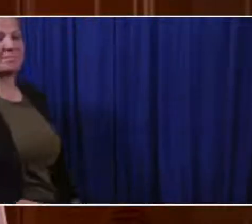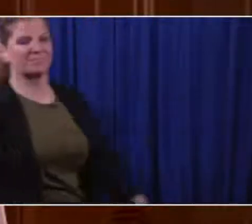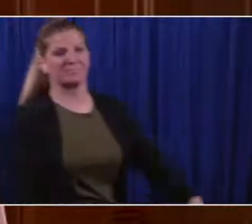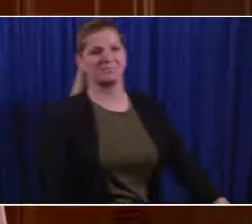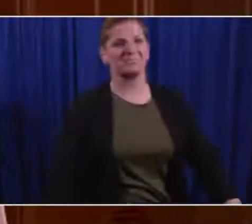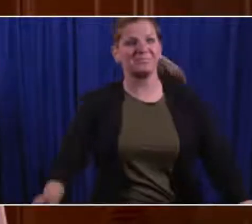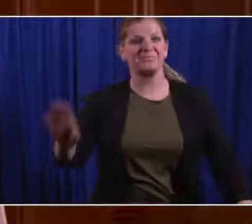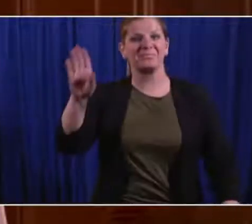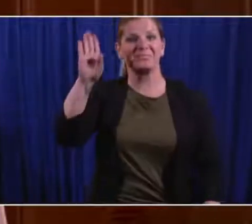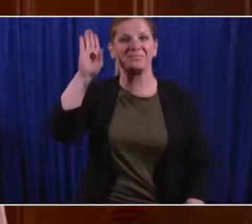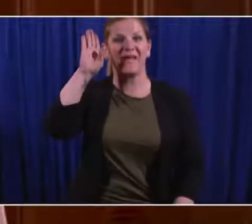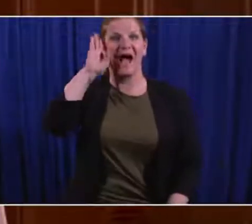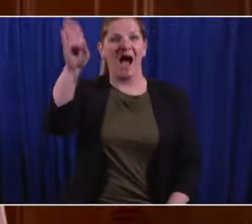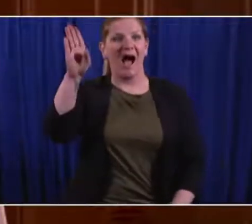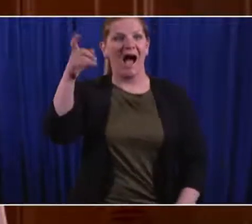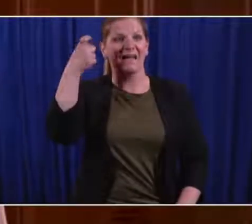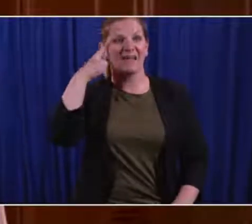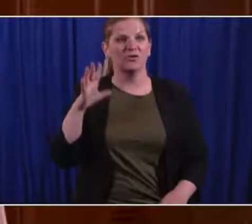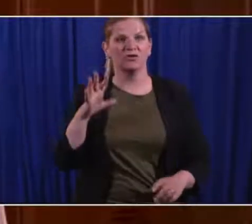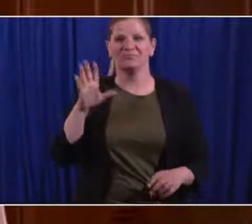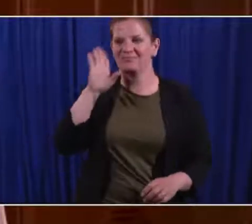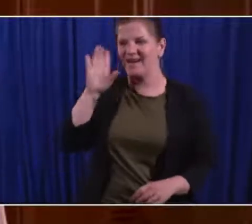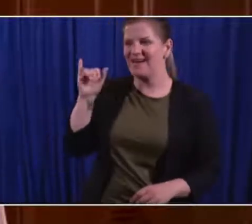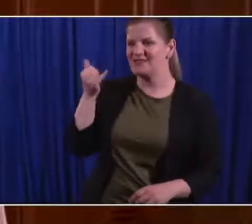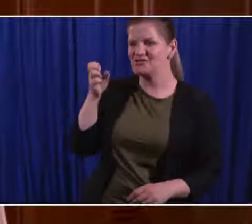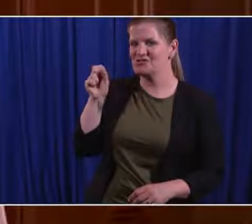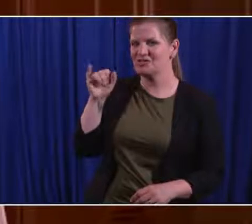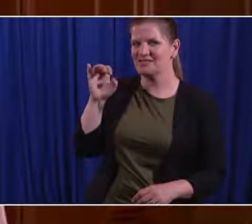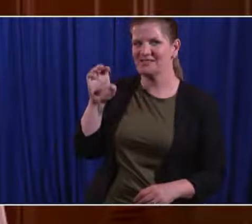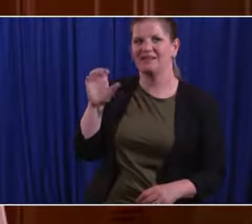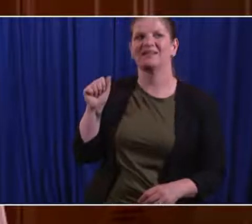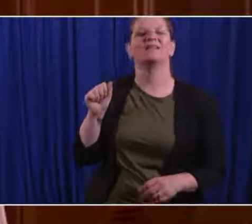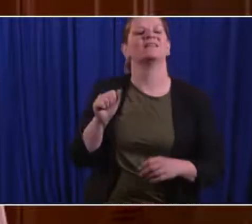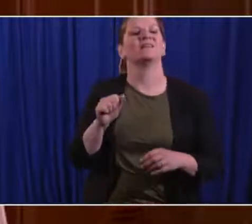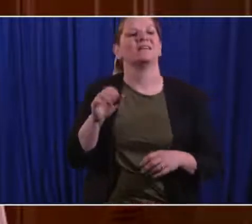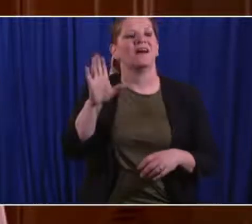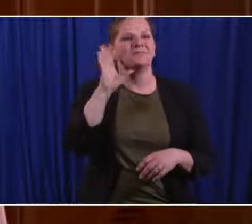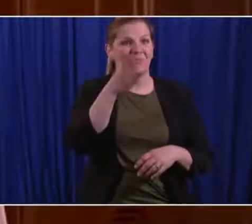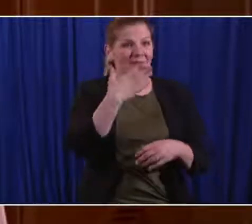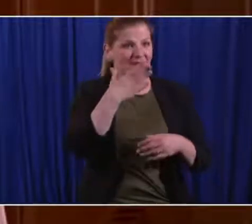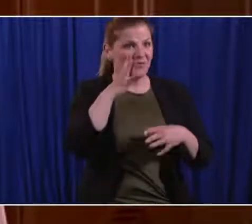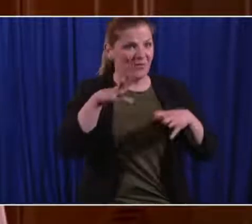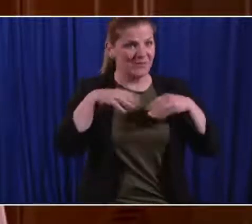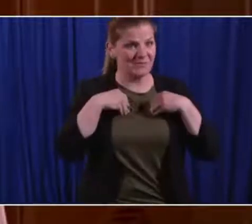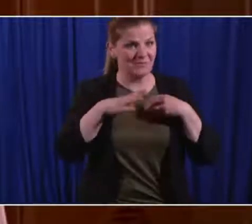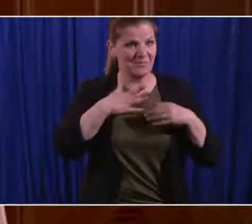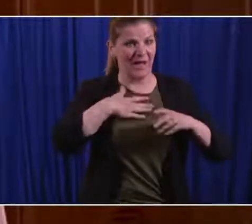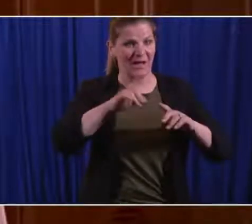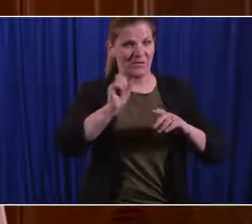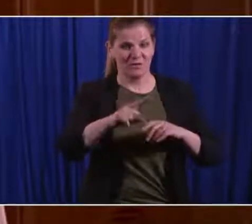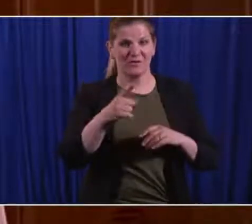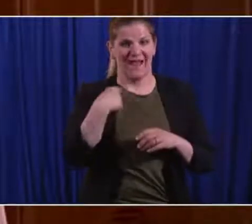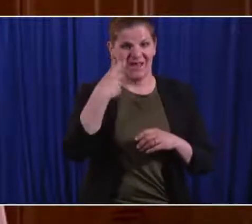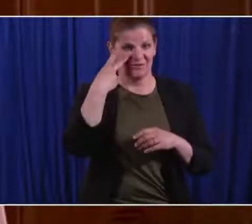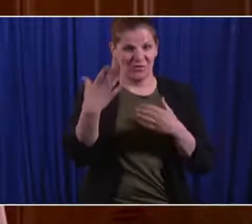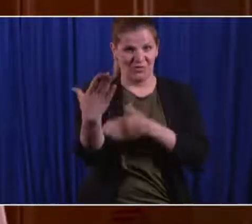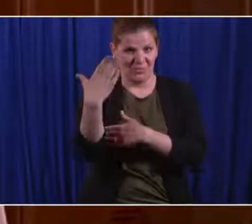Hi, Governor. Hey, Jess. Thanks for taking my question today, and it was good to see you this morning out in